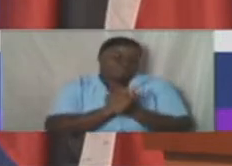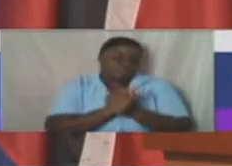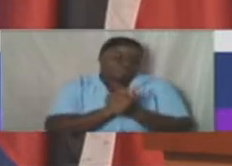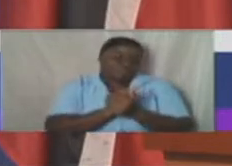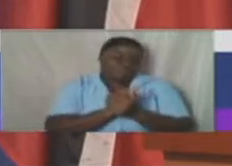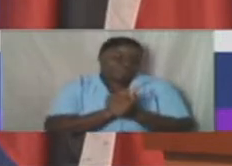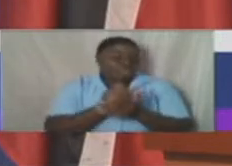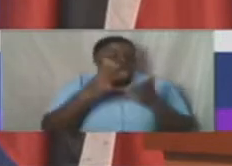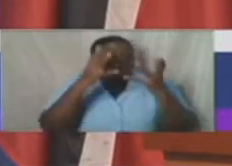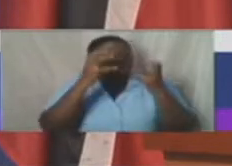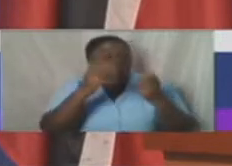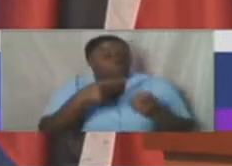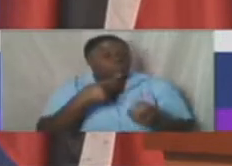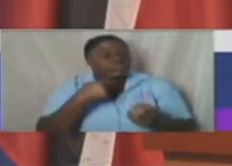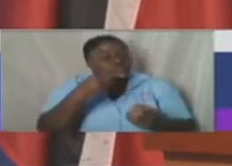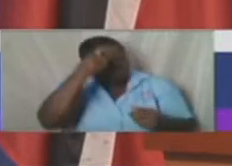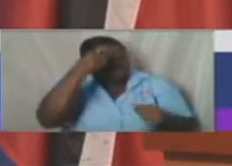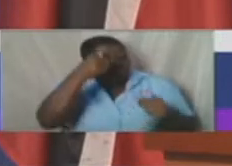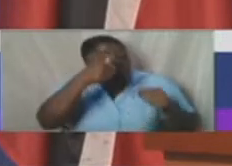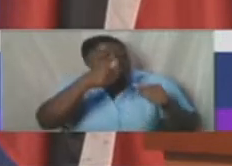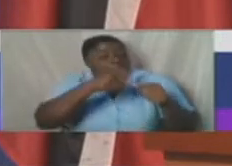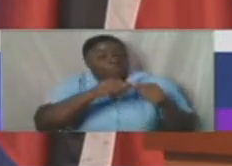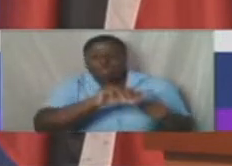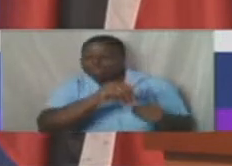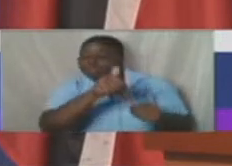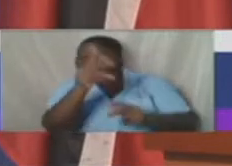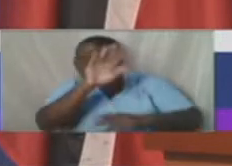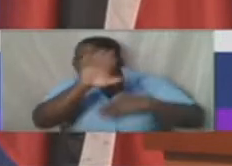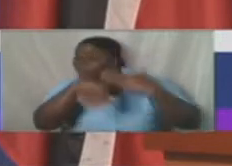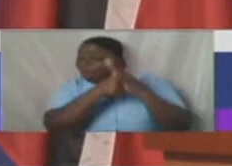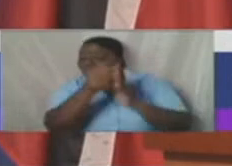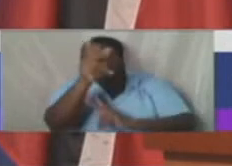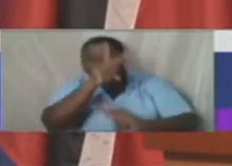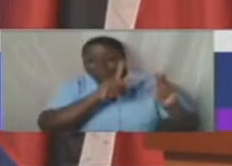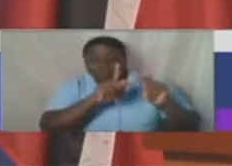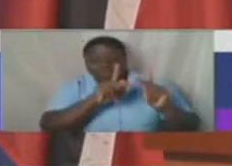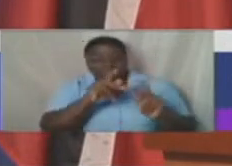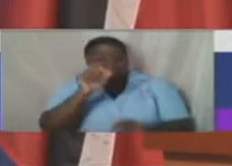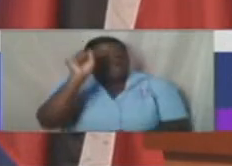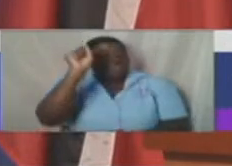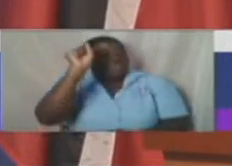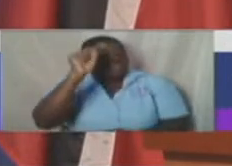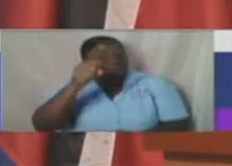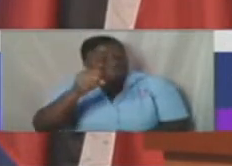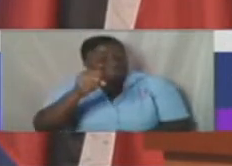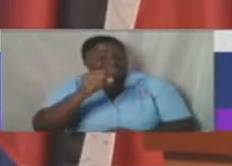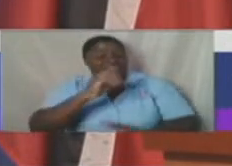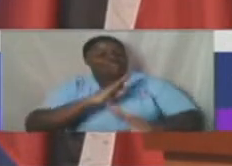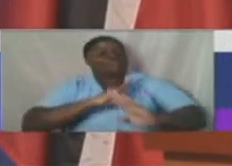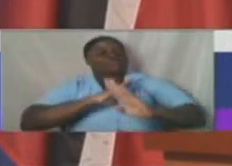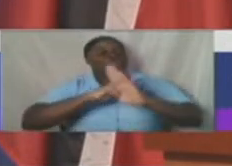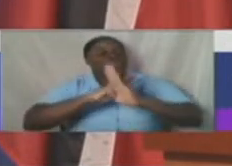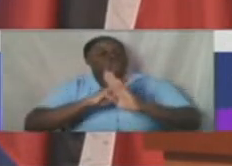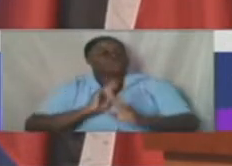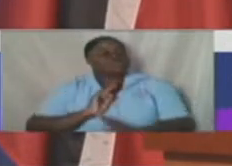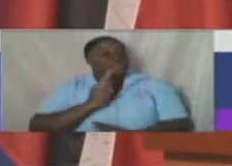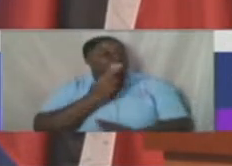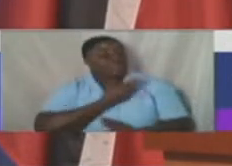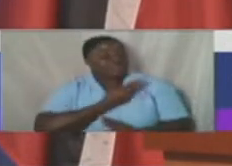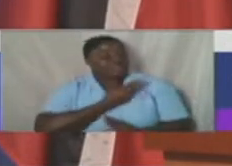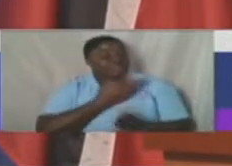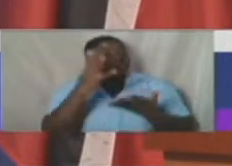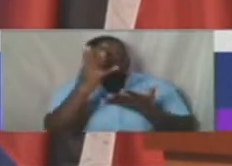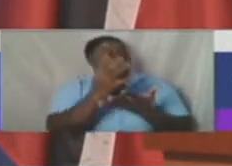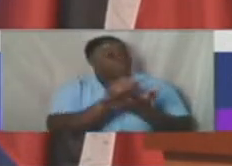opportunity to remind others and everyone that inasmuch as it protects us from getting it, the